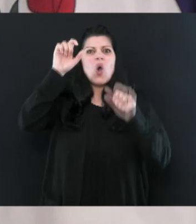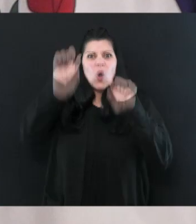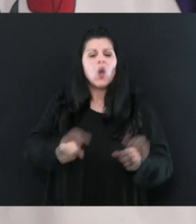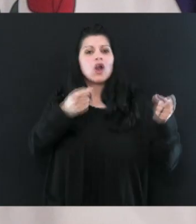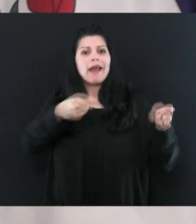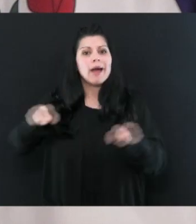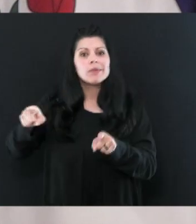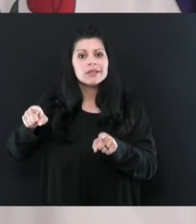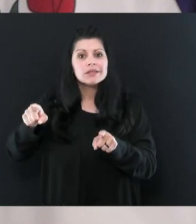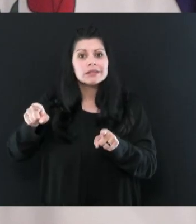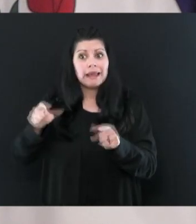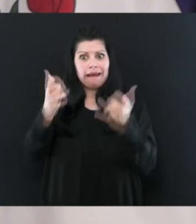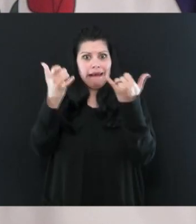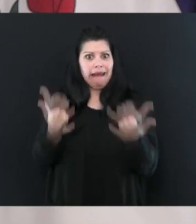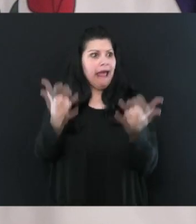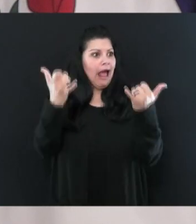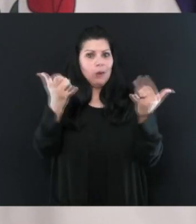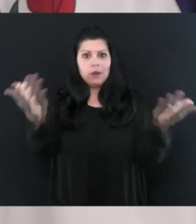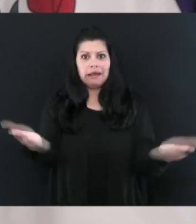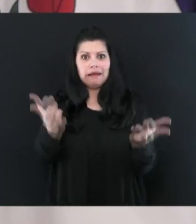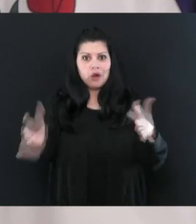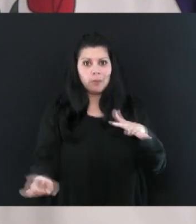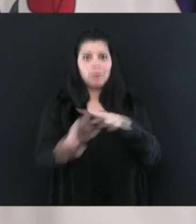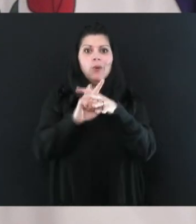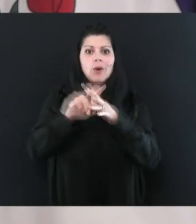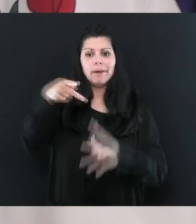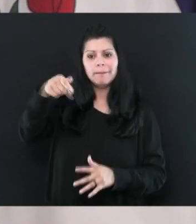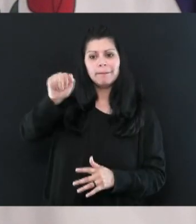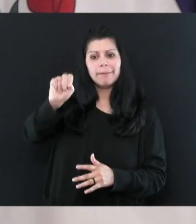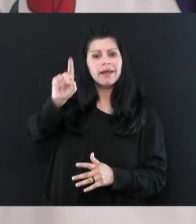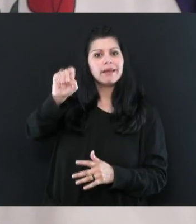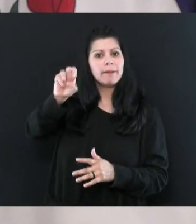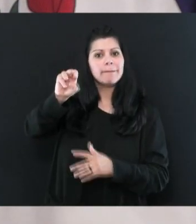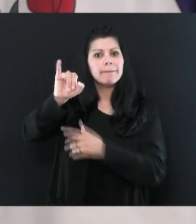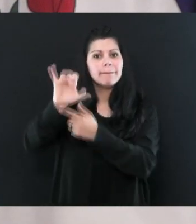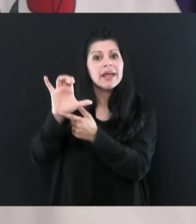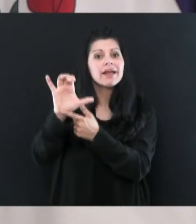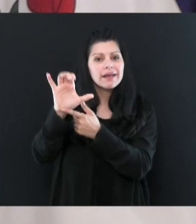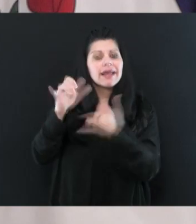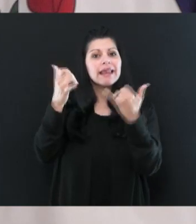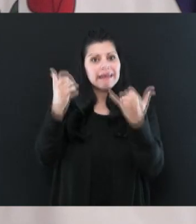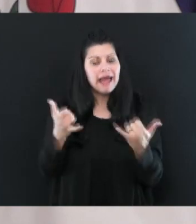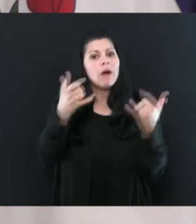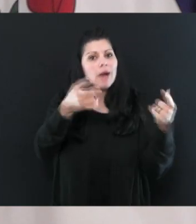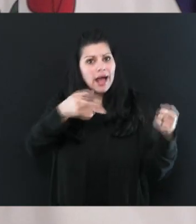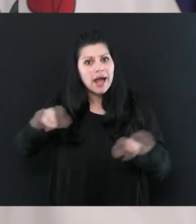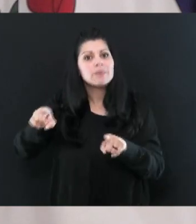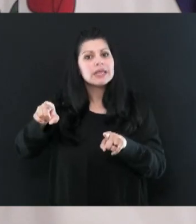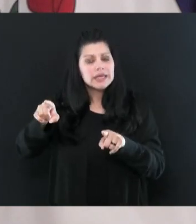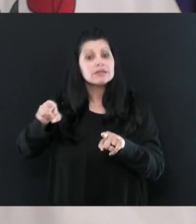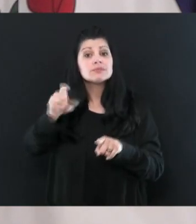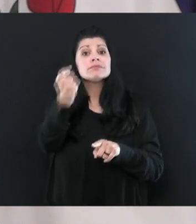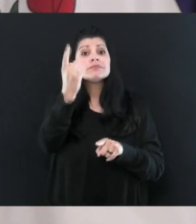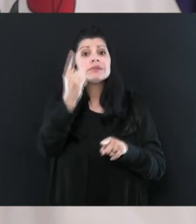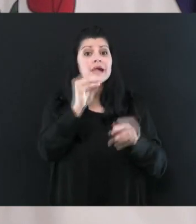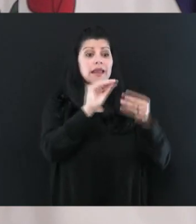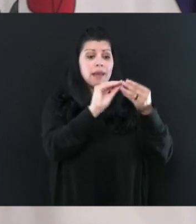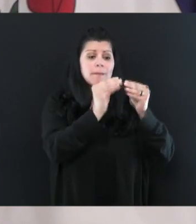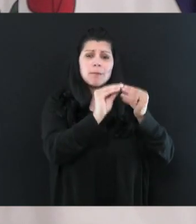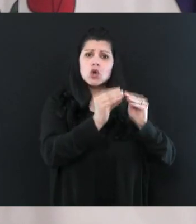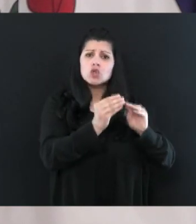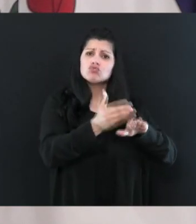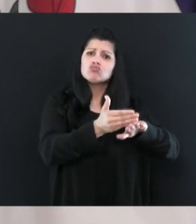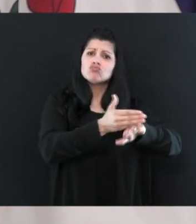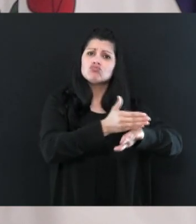it. There's so many of our indicators that are better, but it's still tragic to these people.